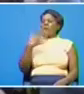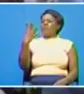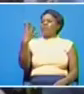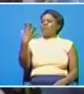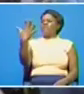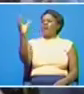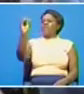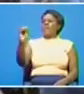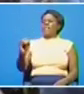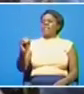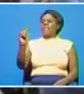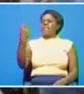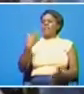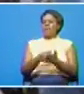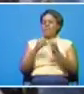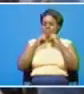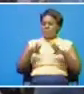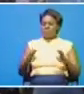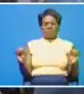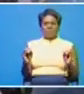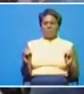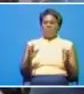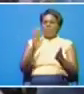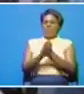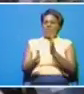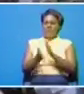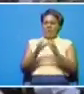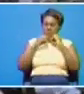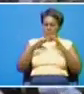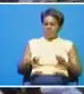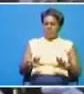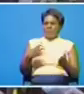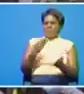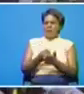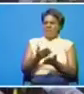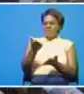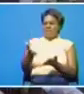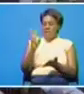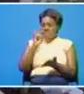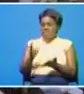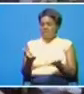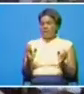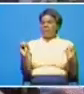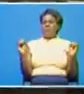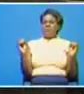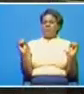ya pesa ya Kenya iwe devolved. Without devolution, ilongisa ikikuwa inaonekana namna hii.